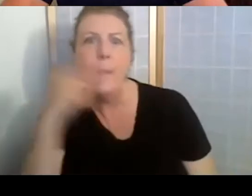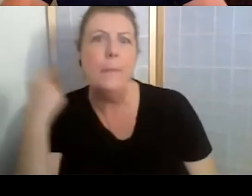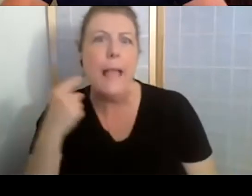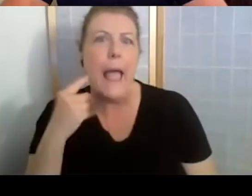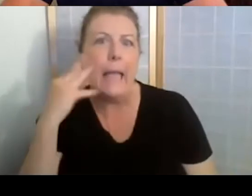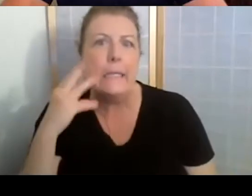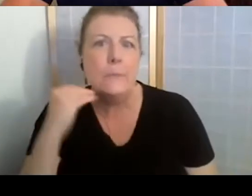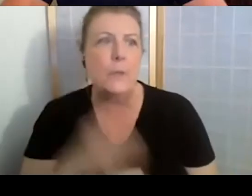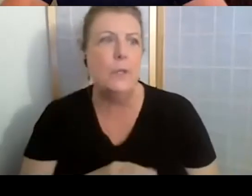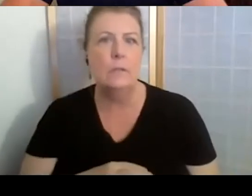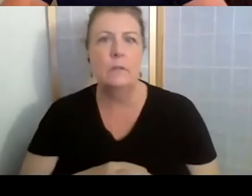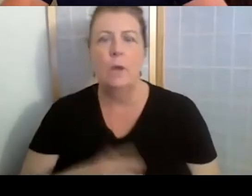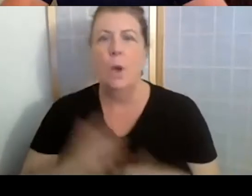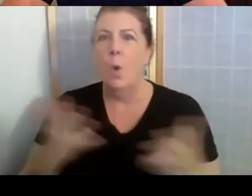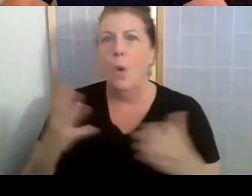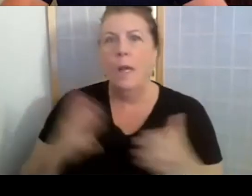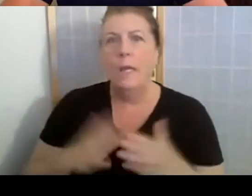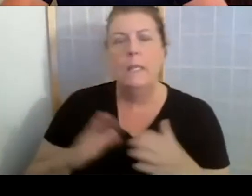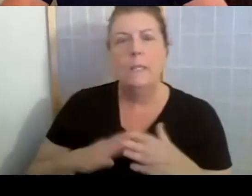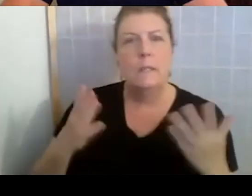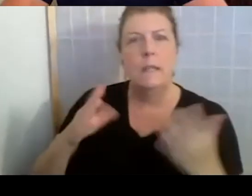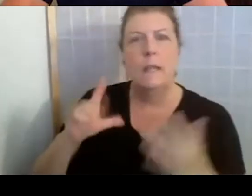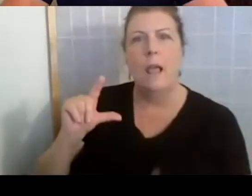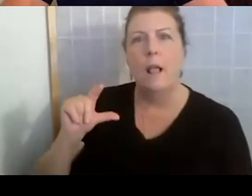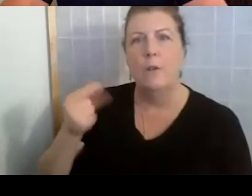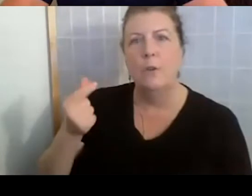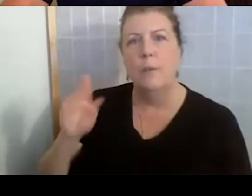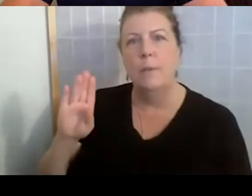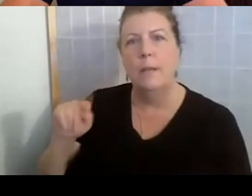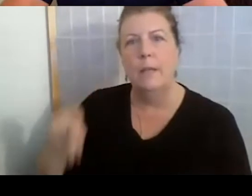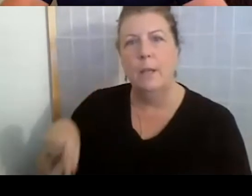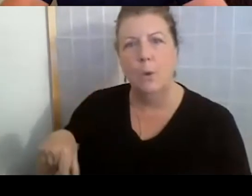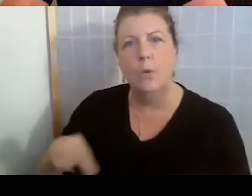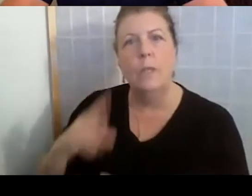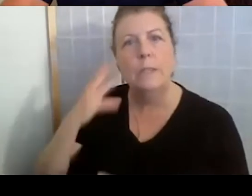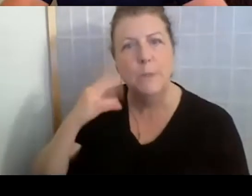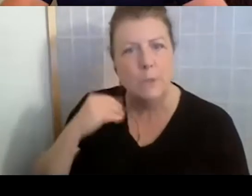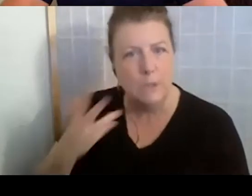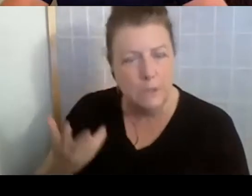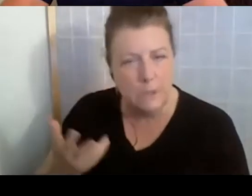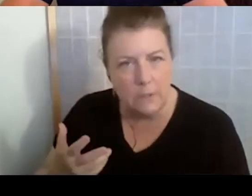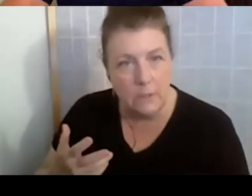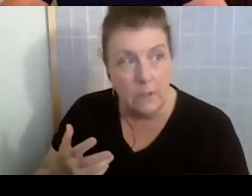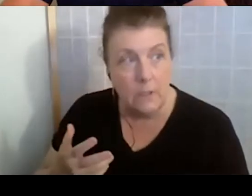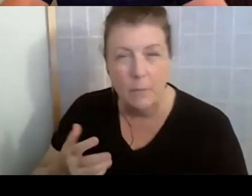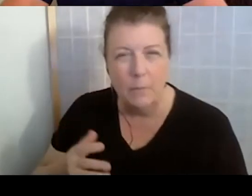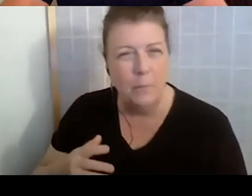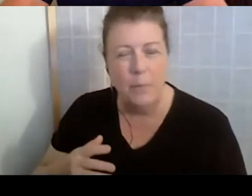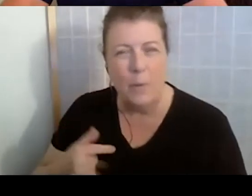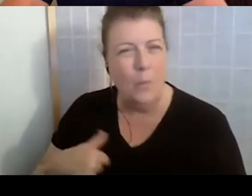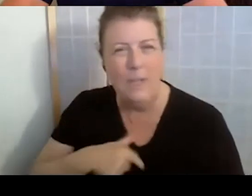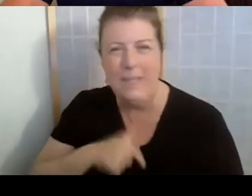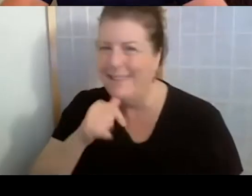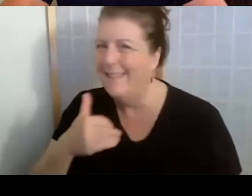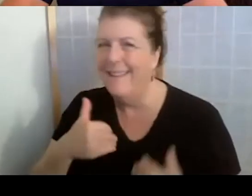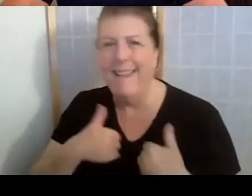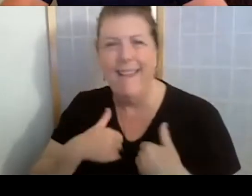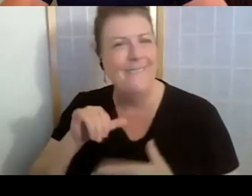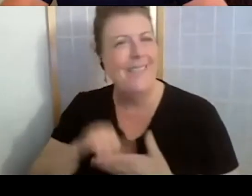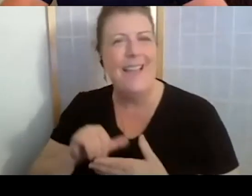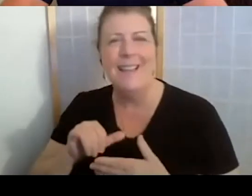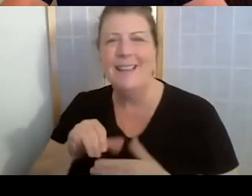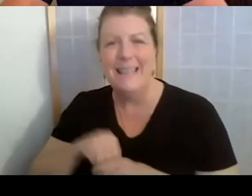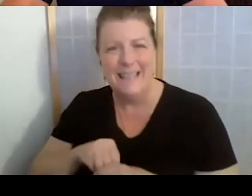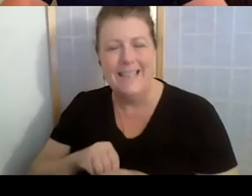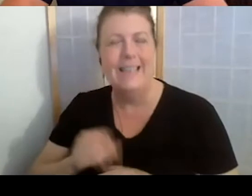woman's experience. Right. We didn't have that in the room at all, which was, which felt great. And then